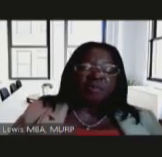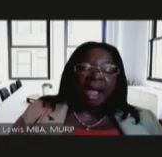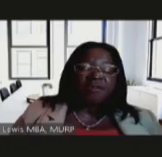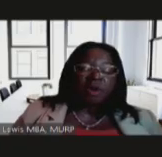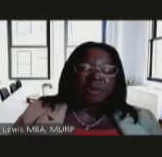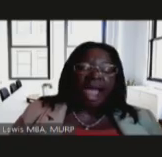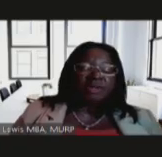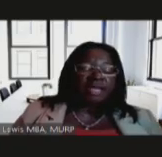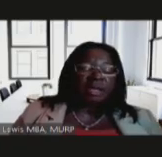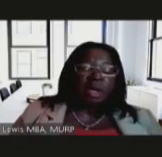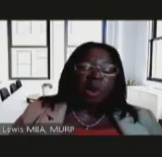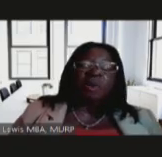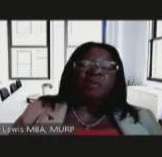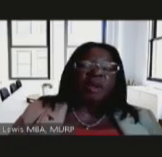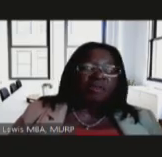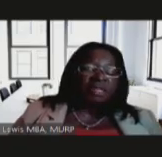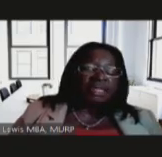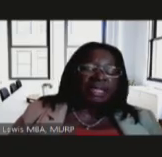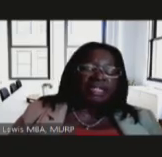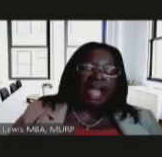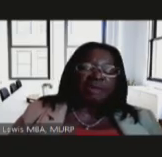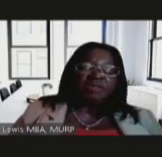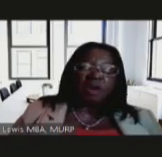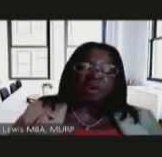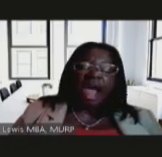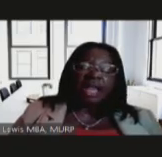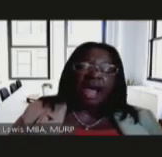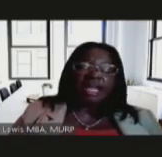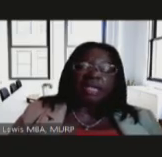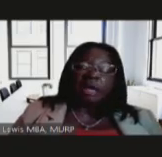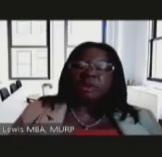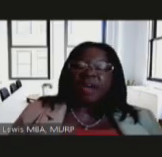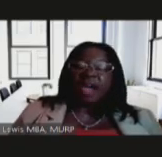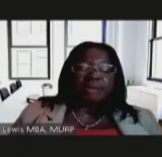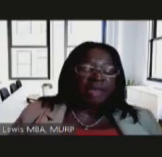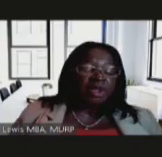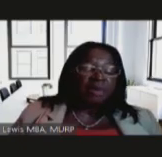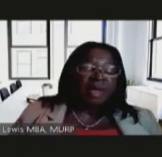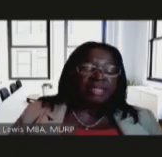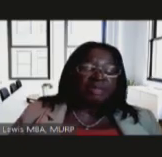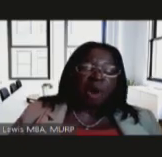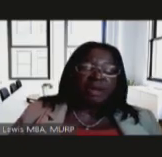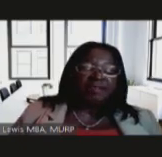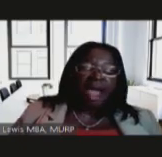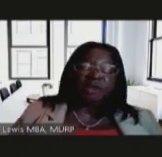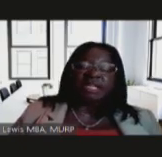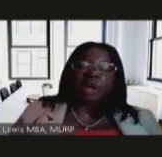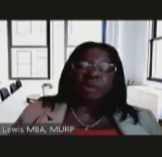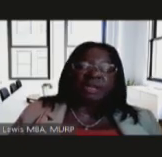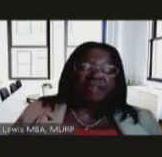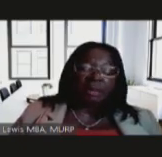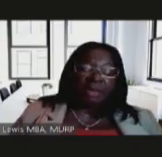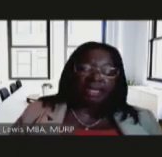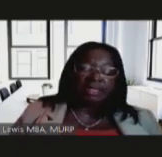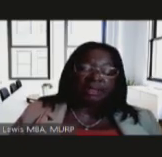served by affordable housing, we reference the established federal guidelines provided by the U.S. Department of Housing and